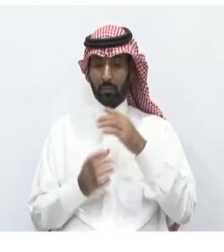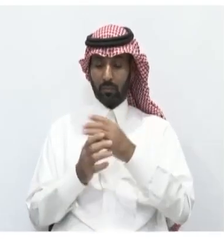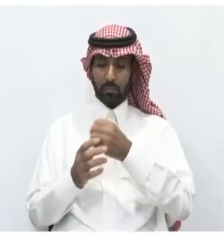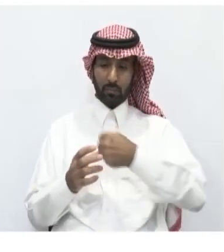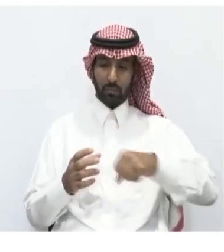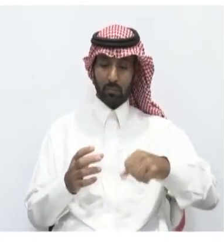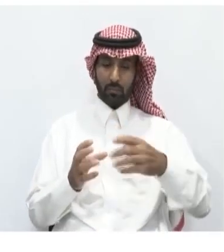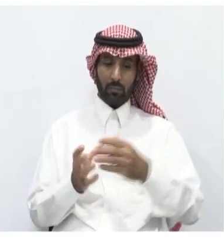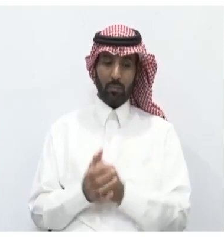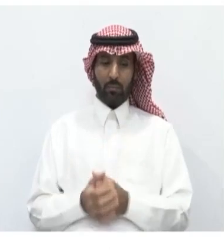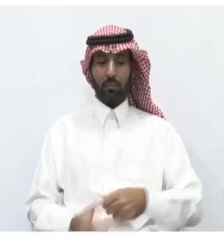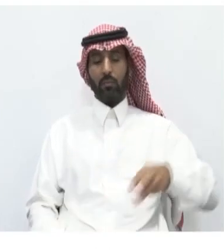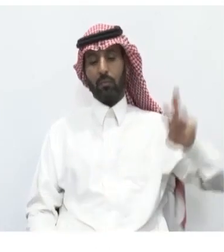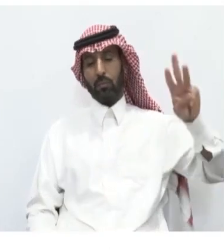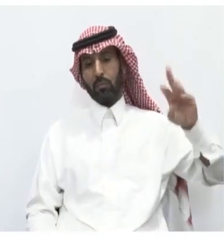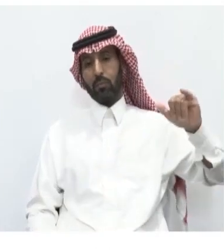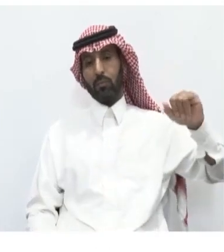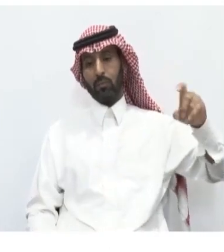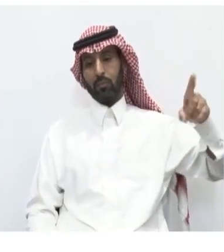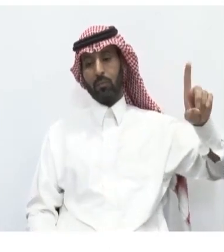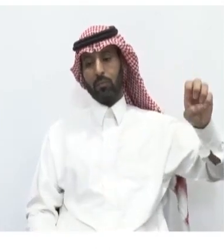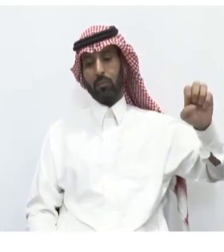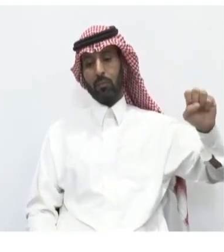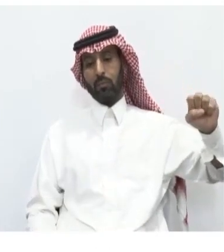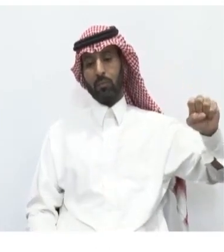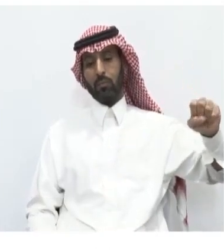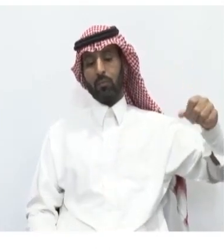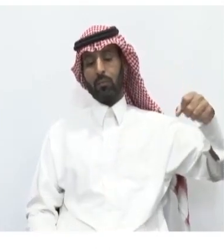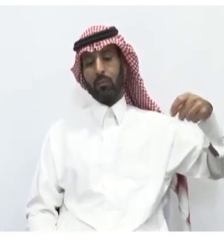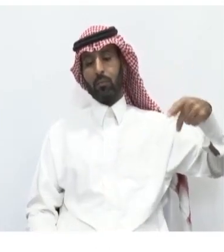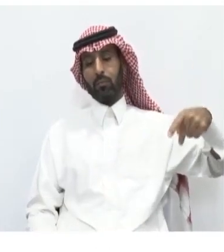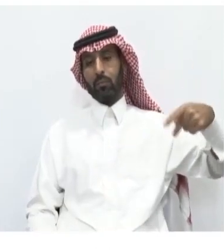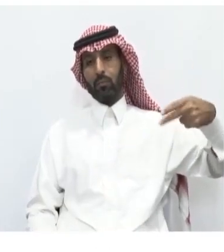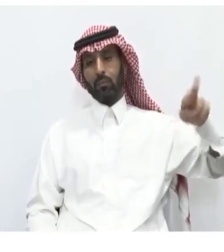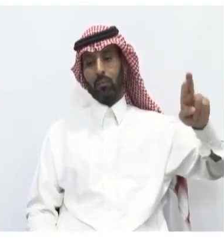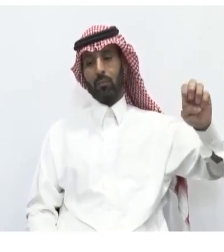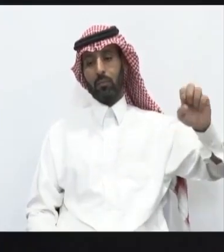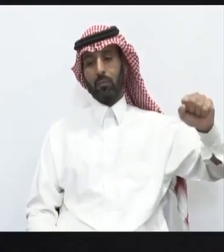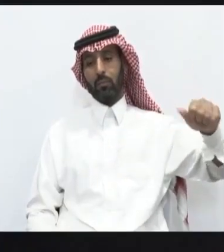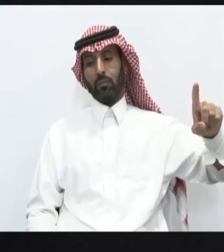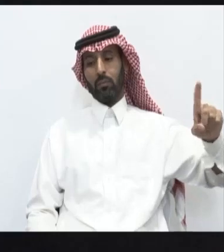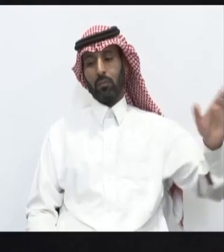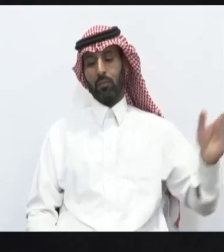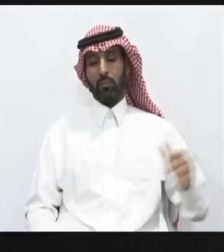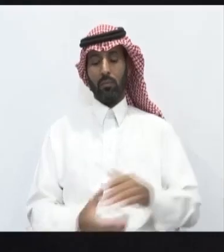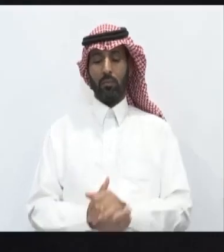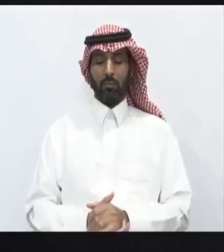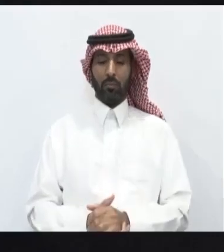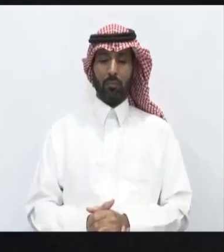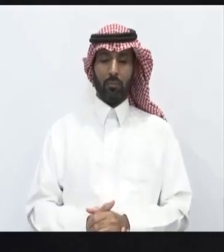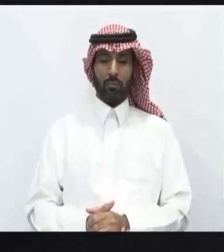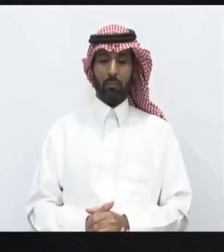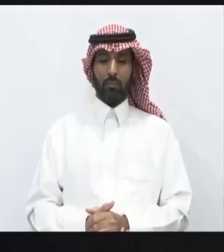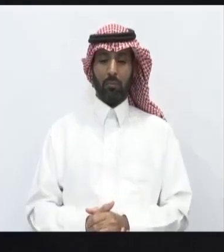the word widespread. It's actually wide and spread. When you put them together in a compound noun,